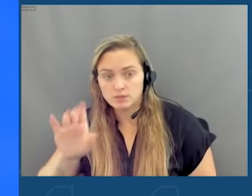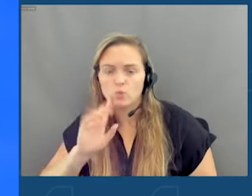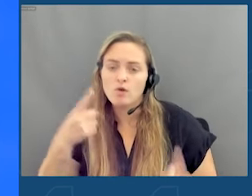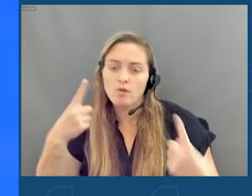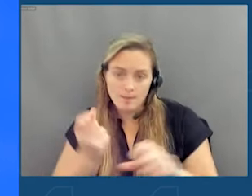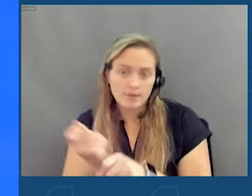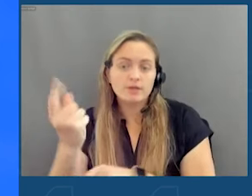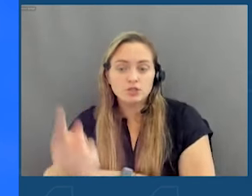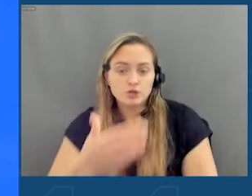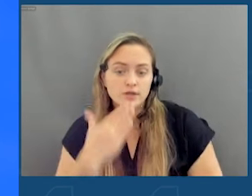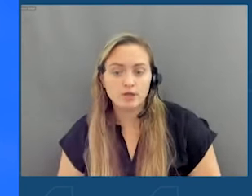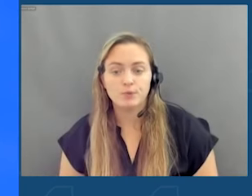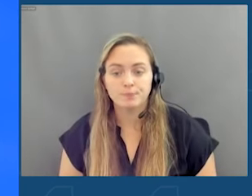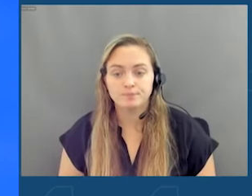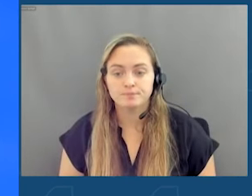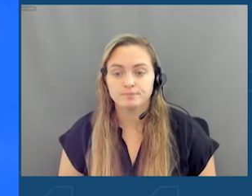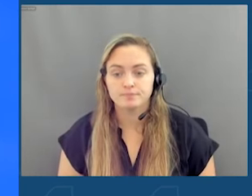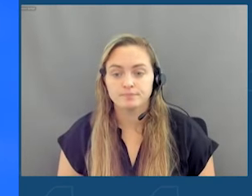Thank you.